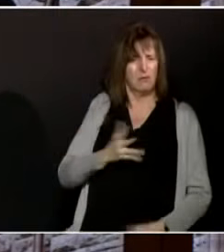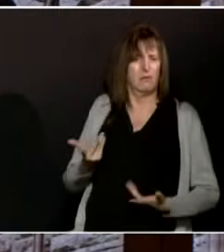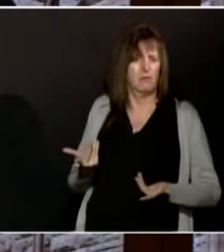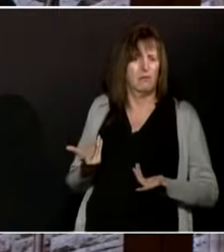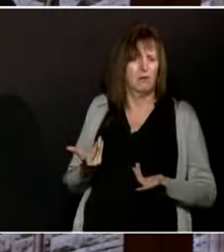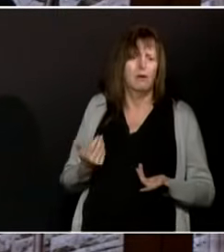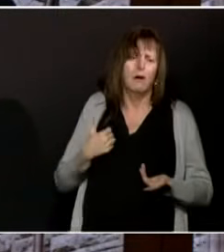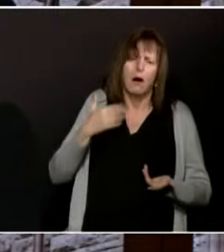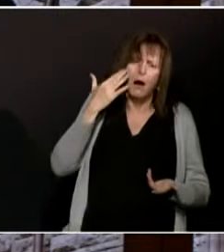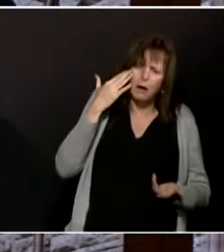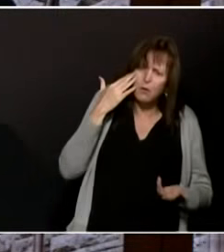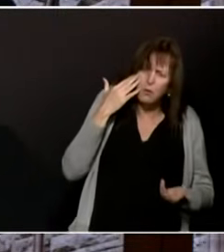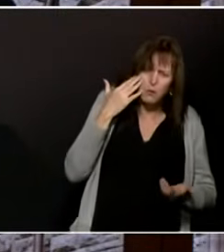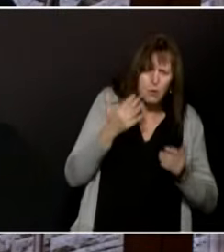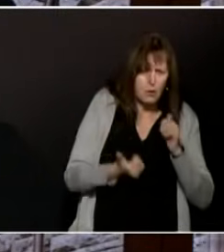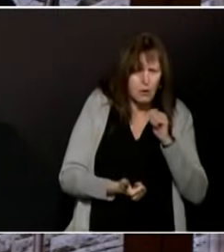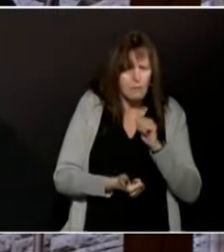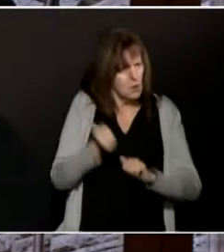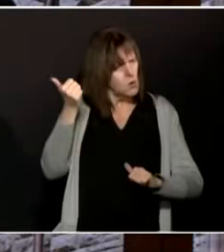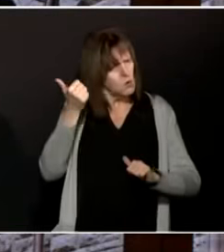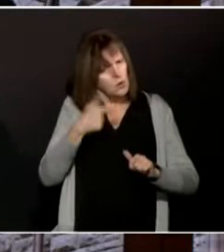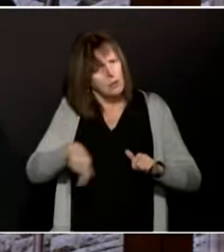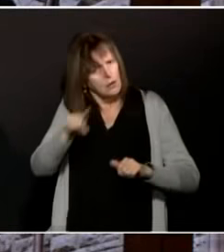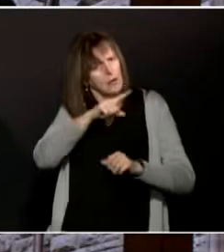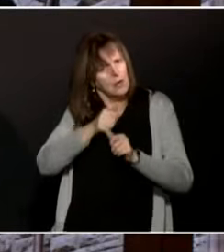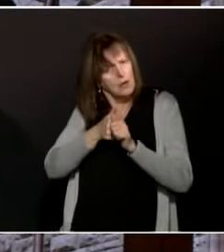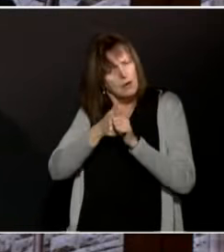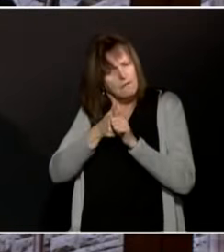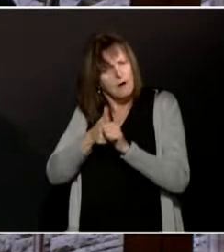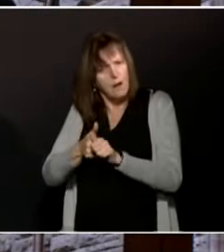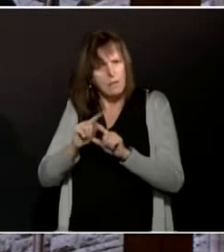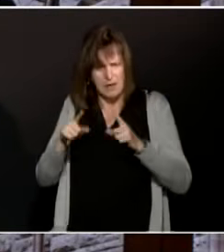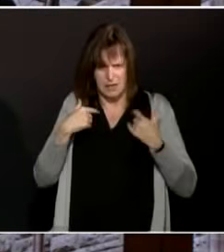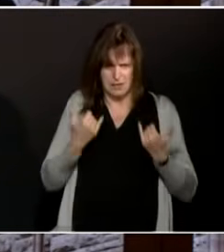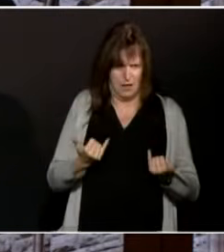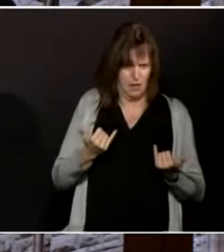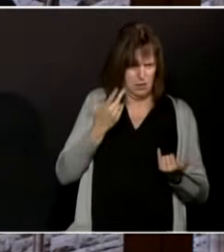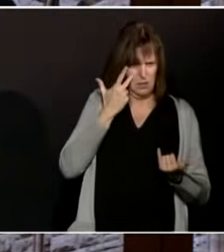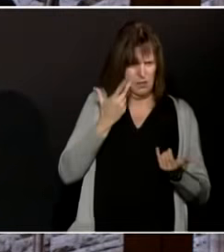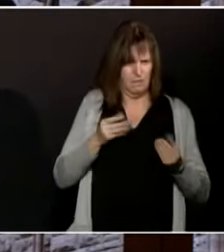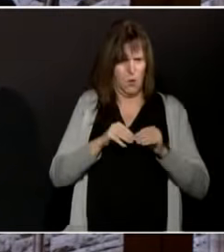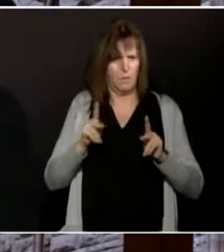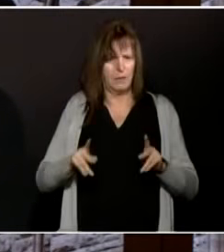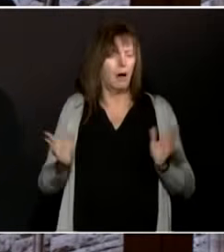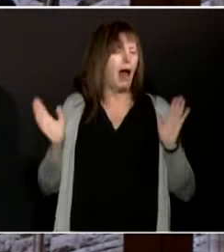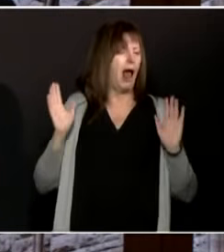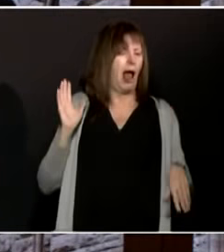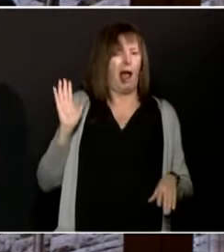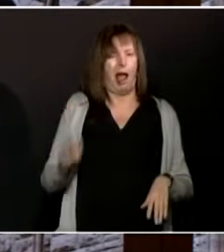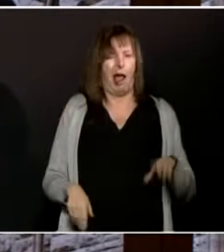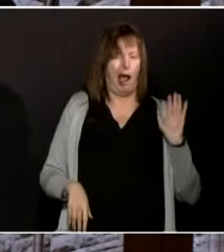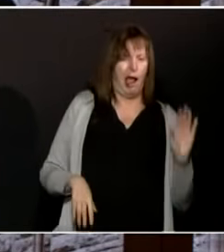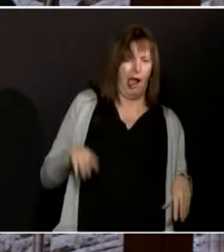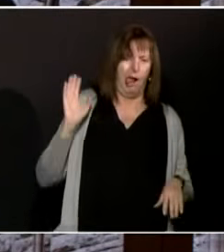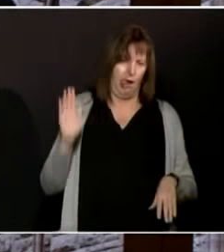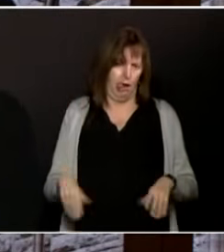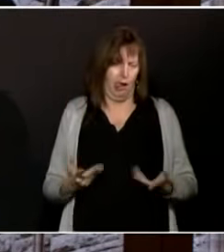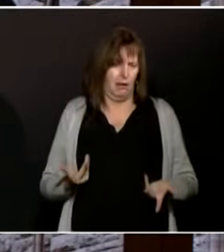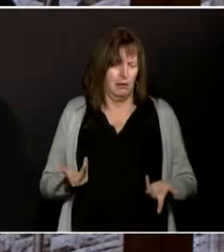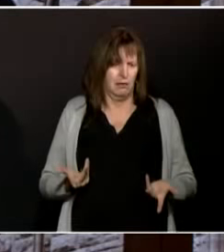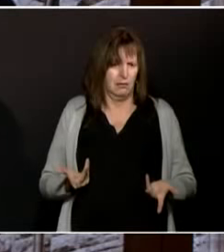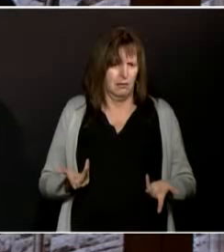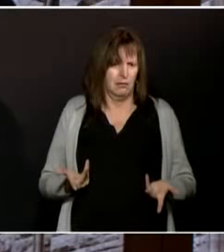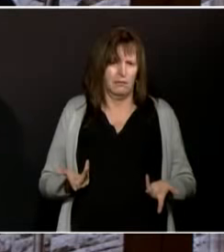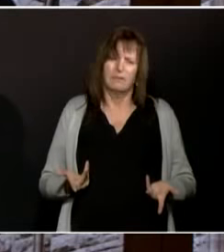need to do. But there's more and more people are sort of saying, I think I can work around this and just play it by ear. A bad